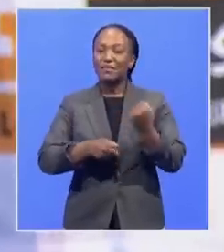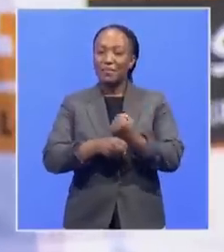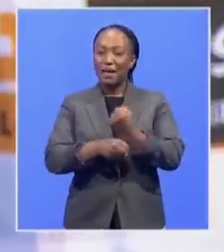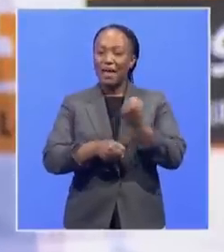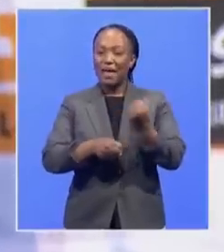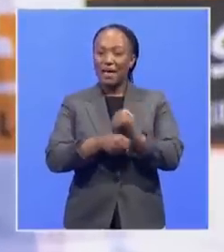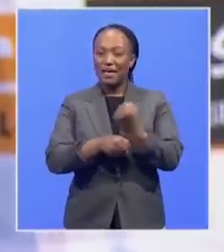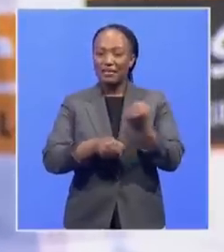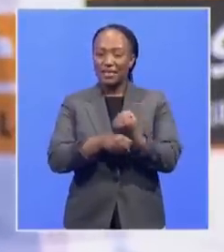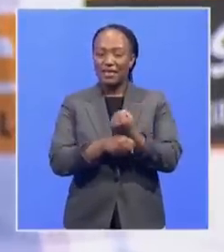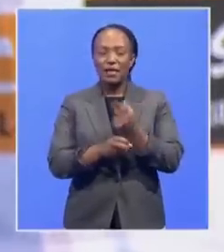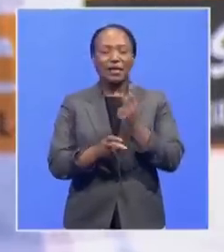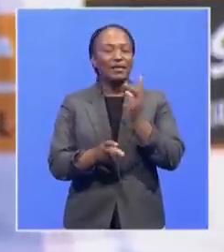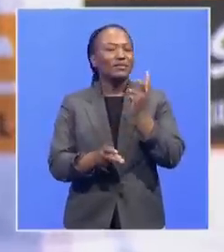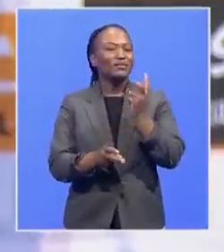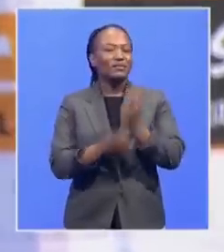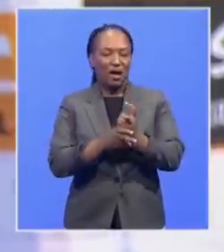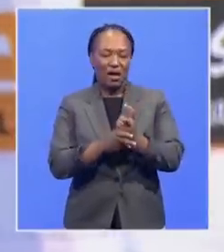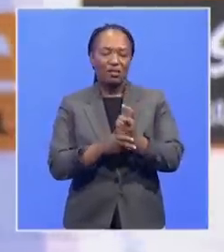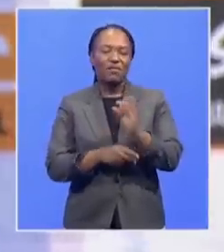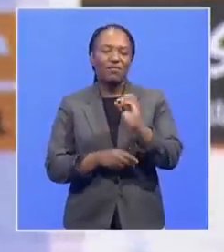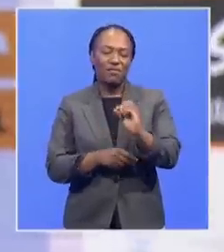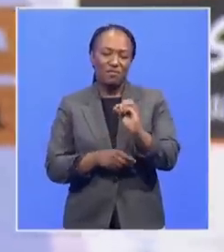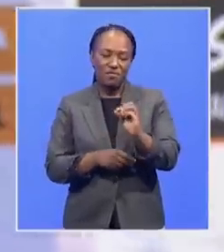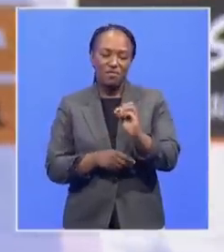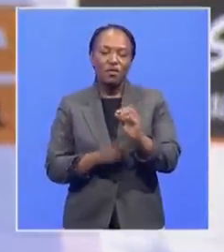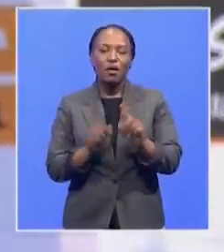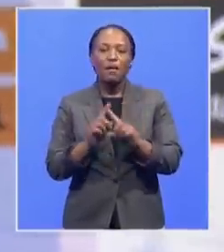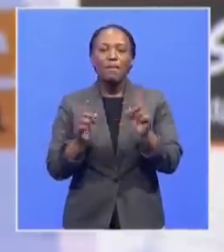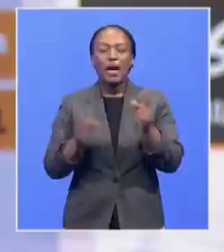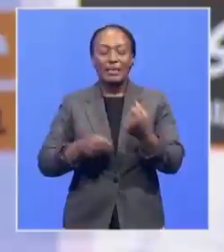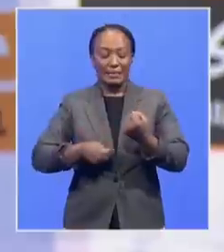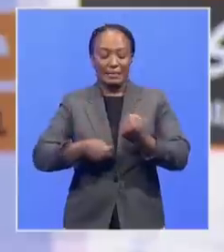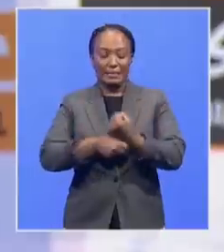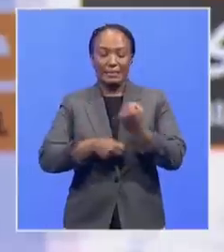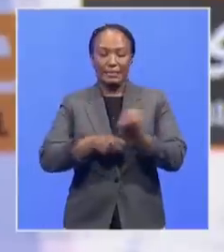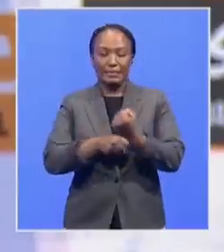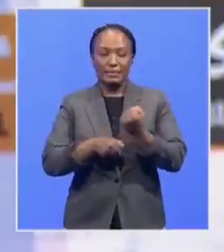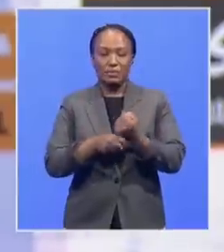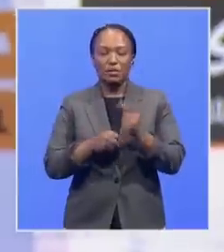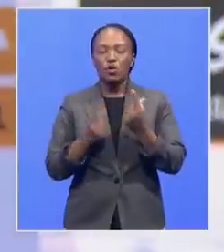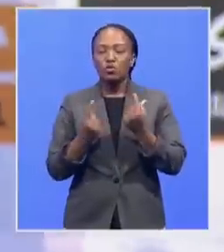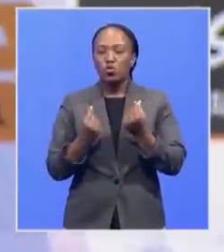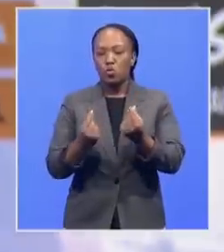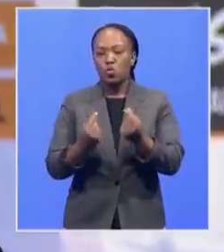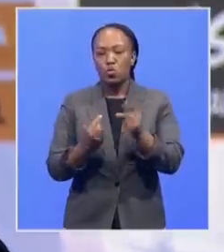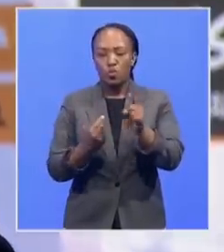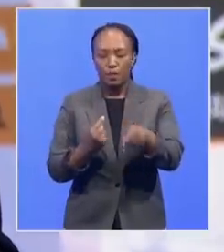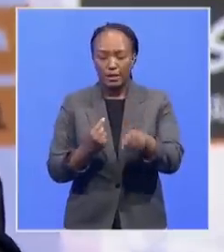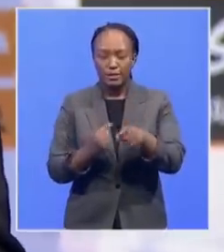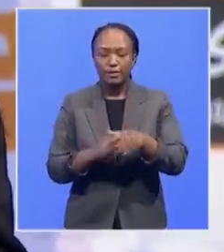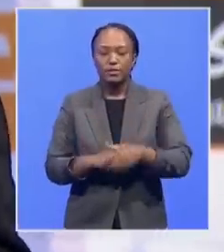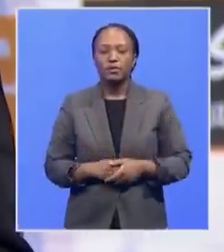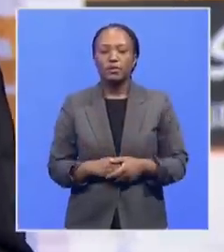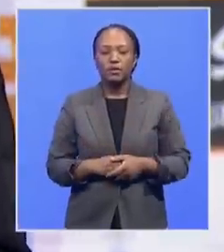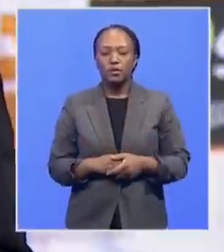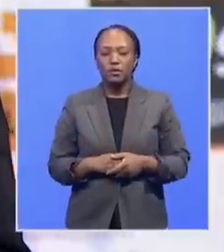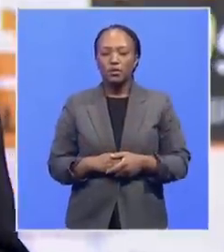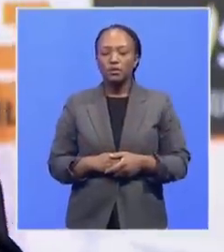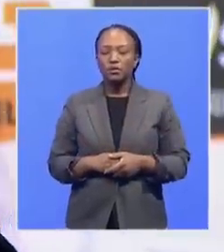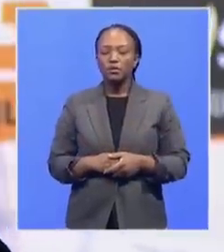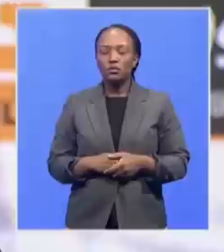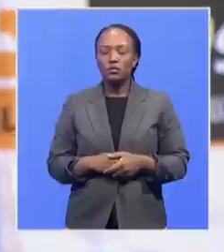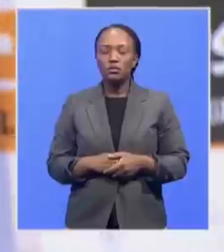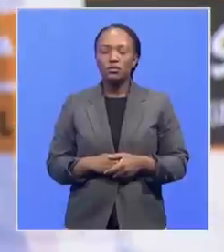thata empa ke mesebetsi e re tshwanetseng go re etse. We are encouraged and